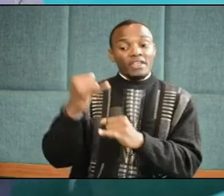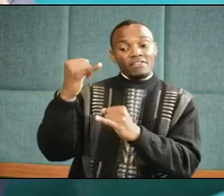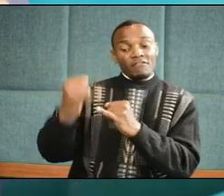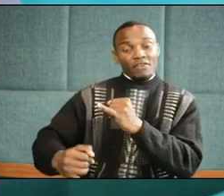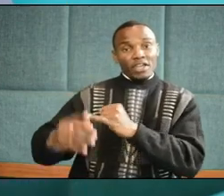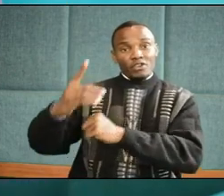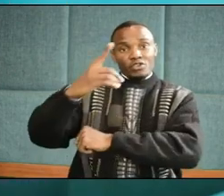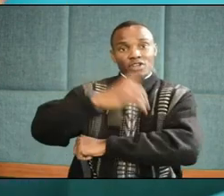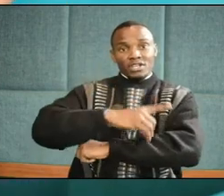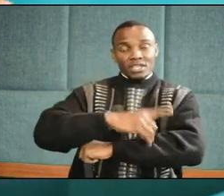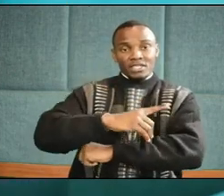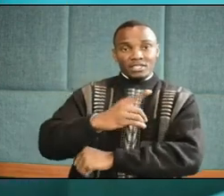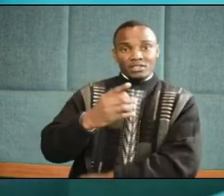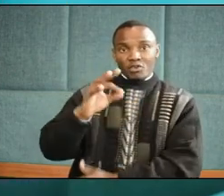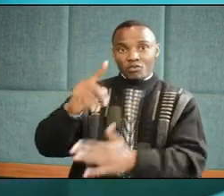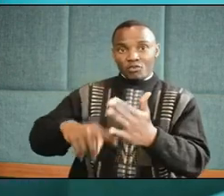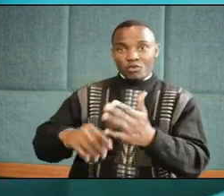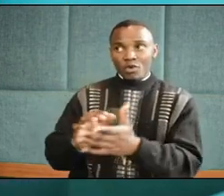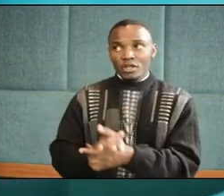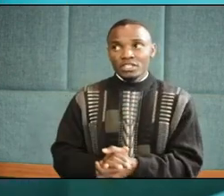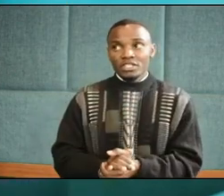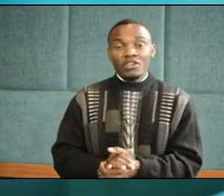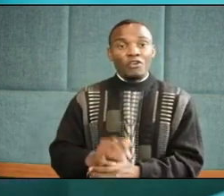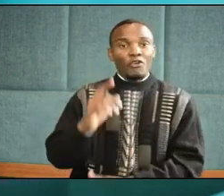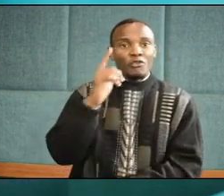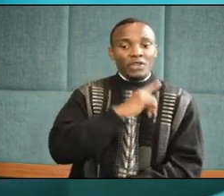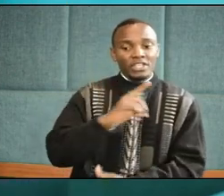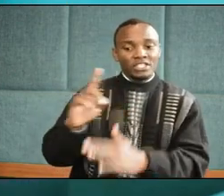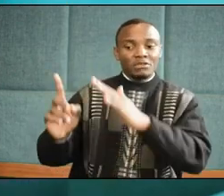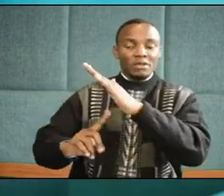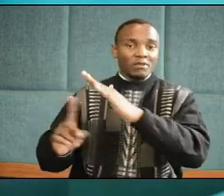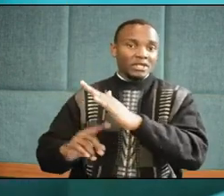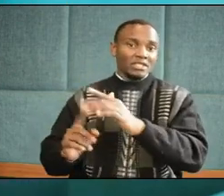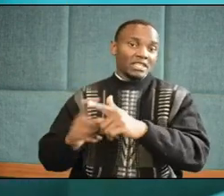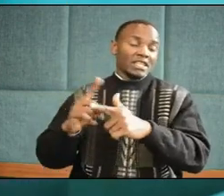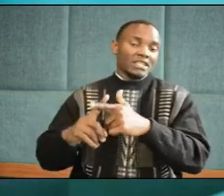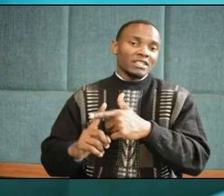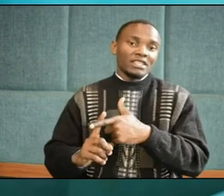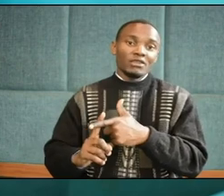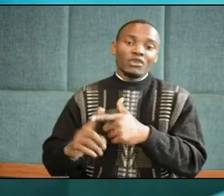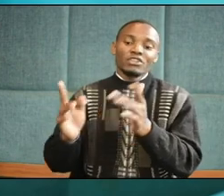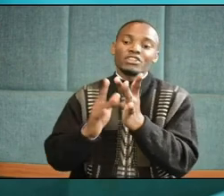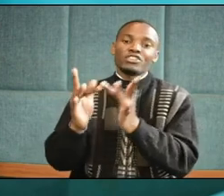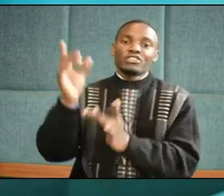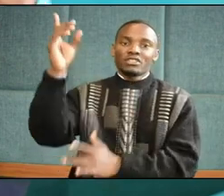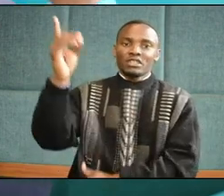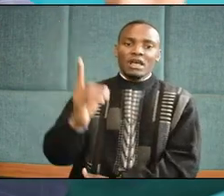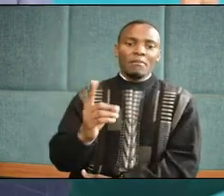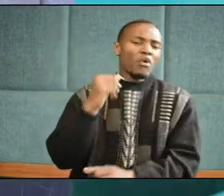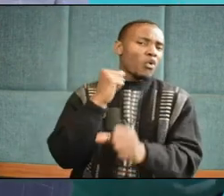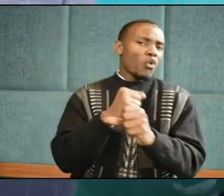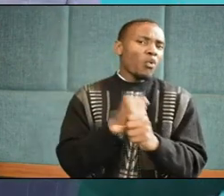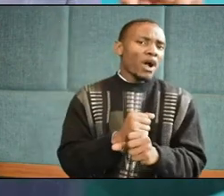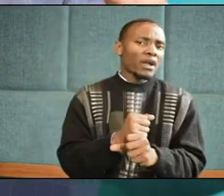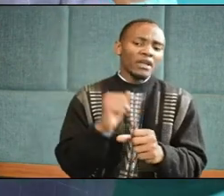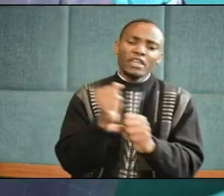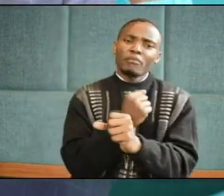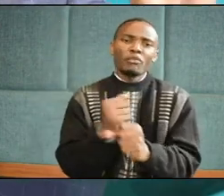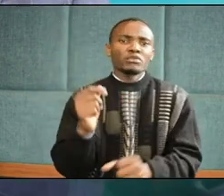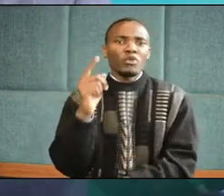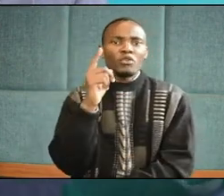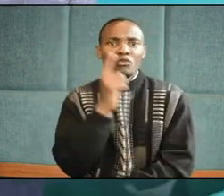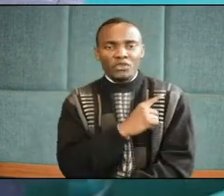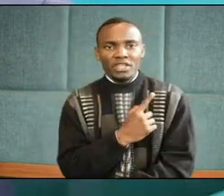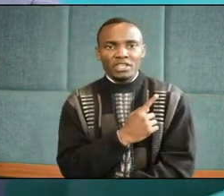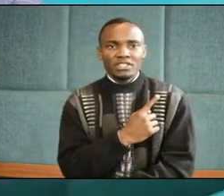days of closing the ministry so that for Christ to come will not end with